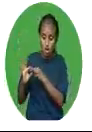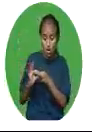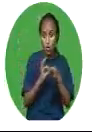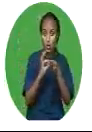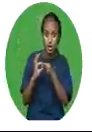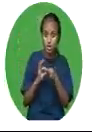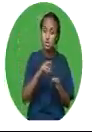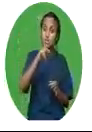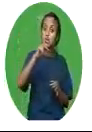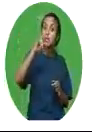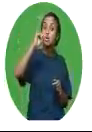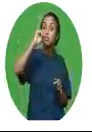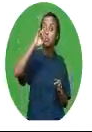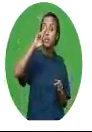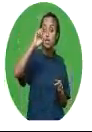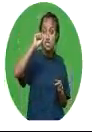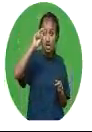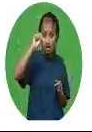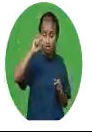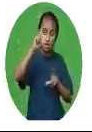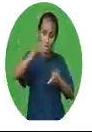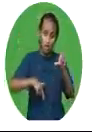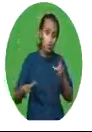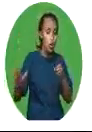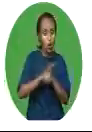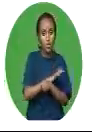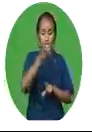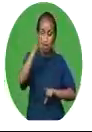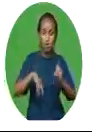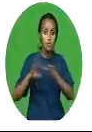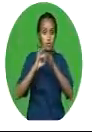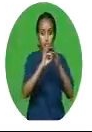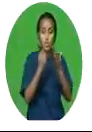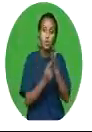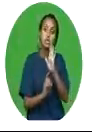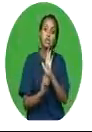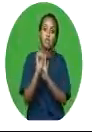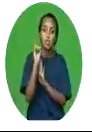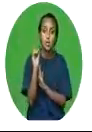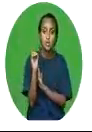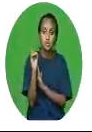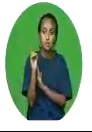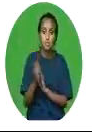Connect the piercing points to complete the line of intersection on the development.